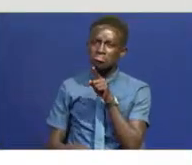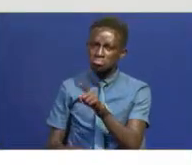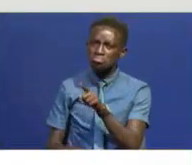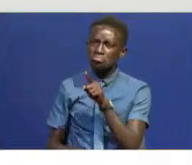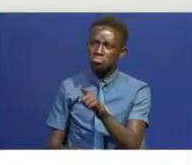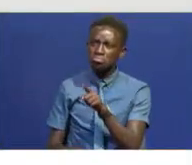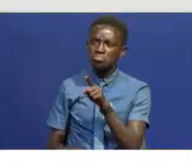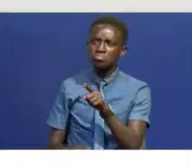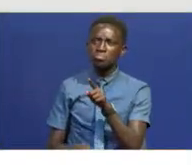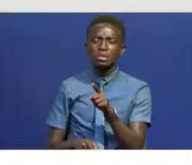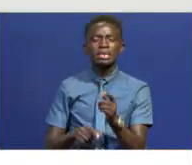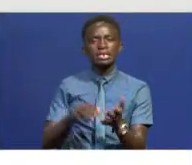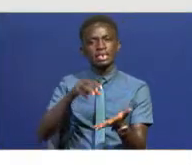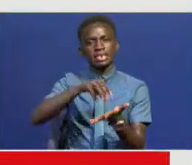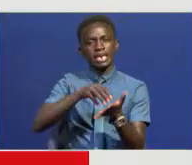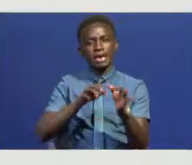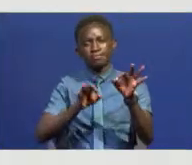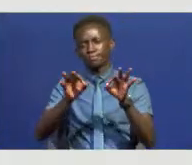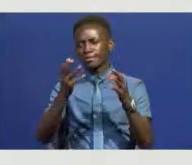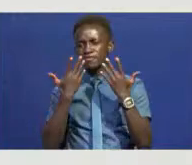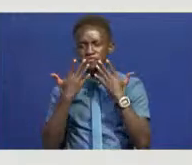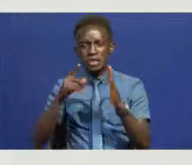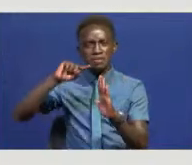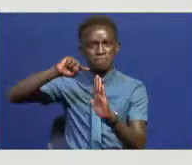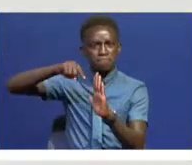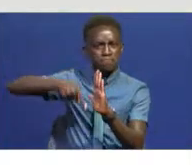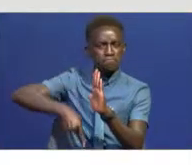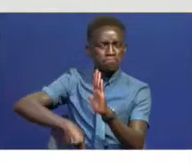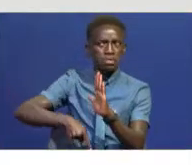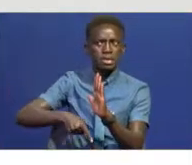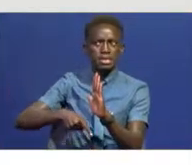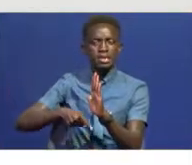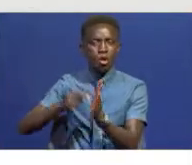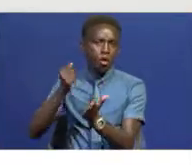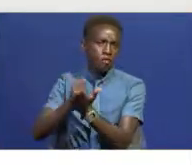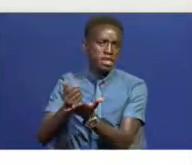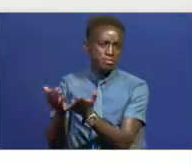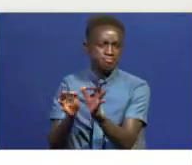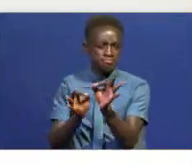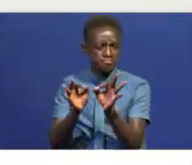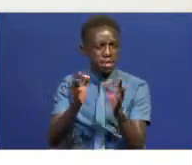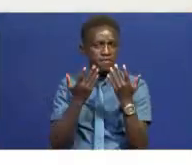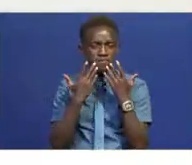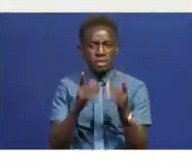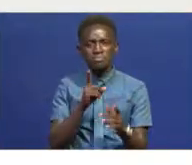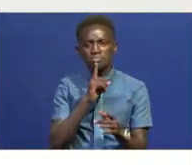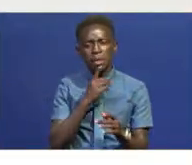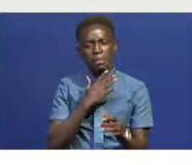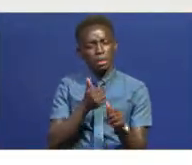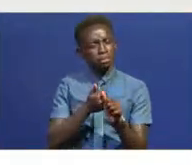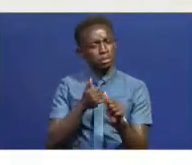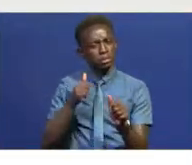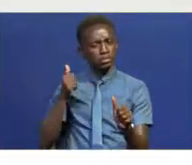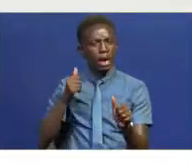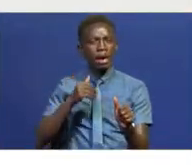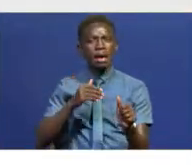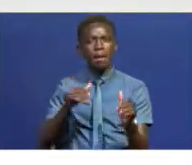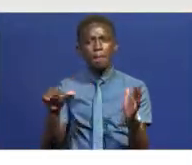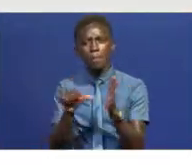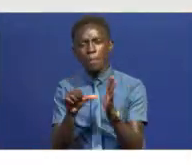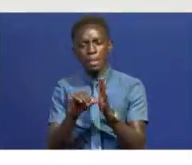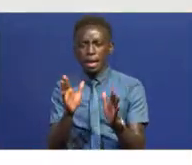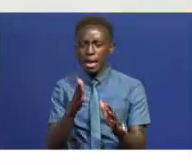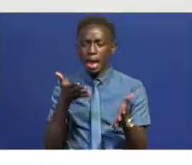of the mining sector in the country. Most importantly, the warning from the PS to avoid disaster. Please keep off mining at this